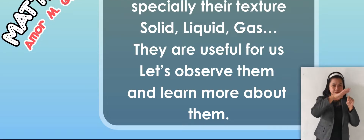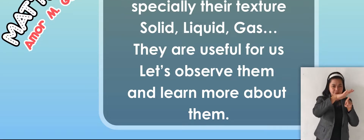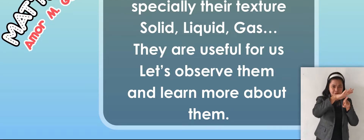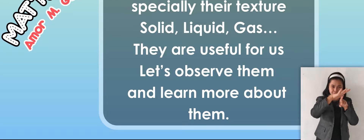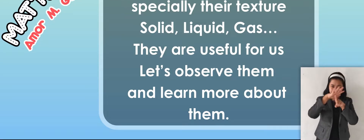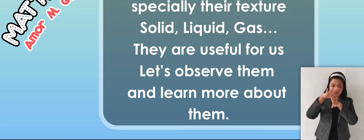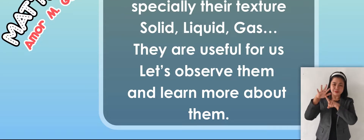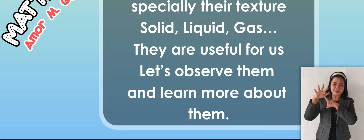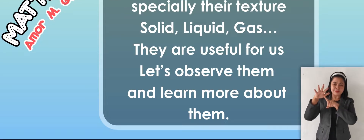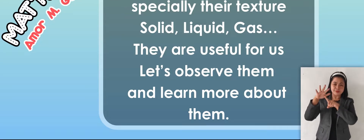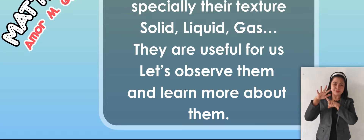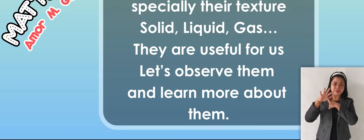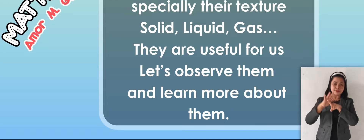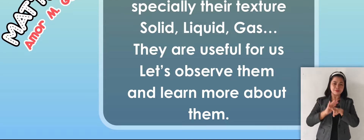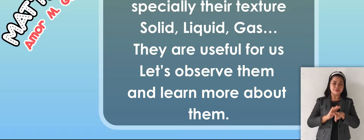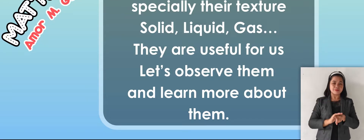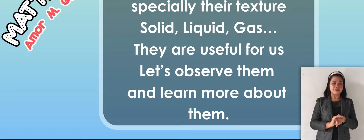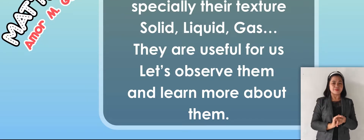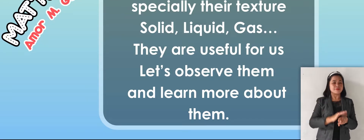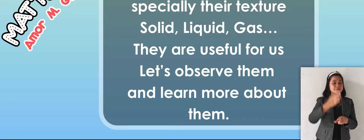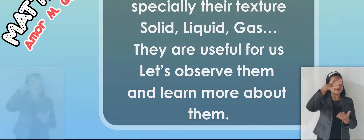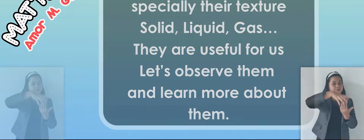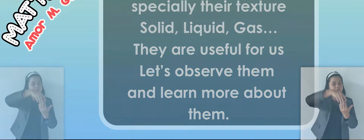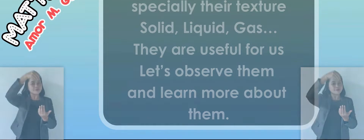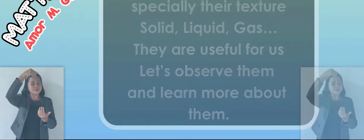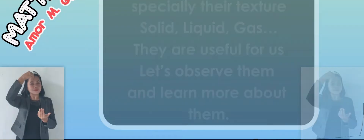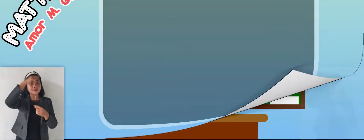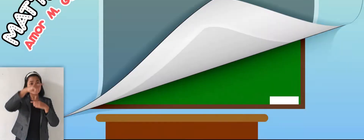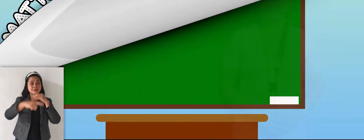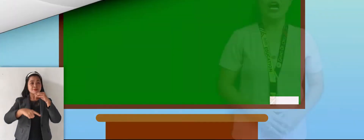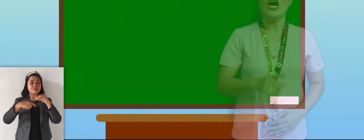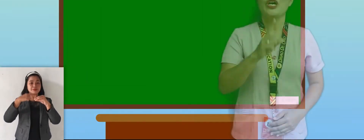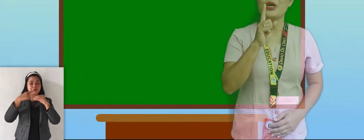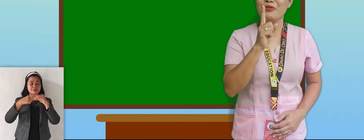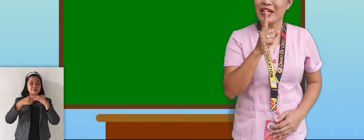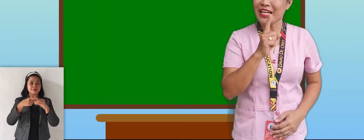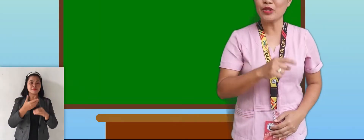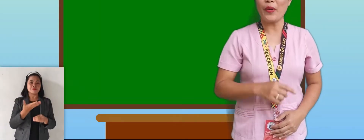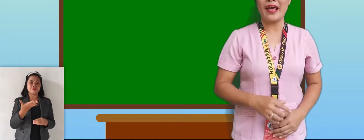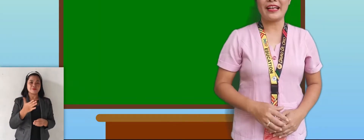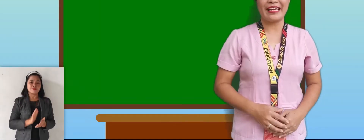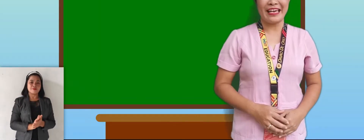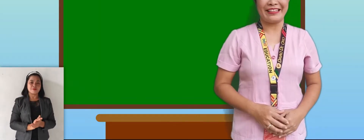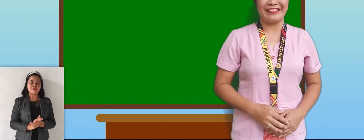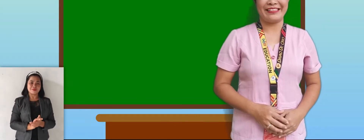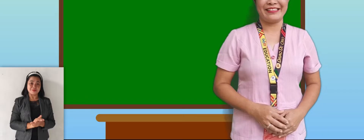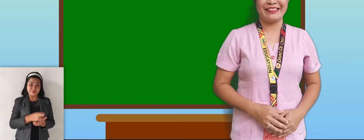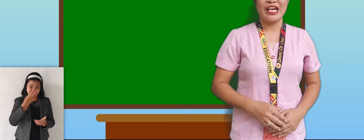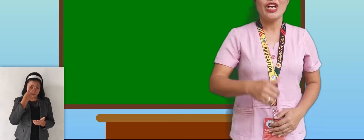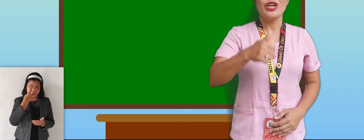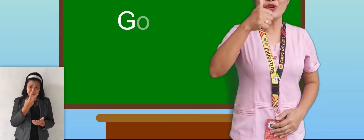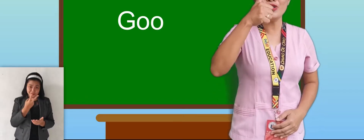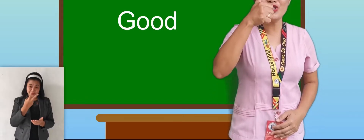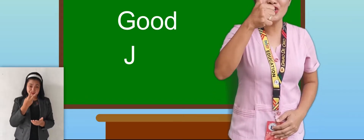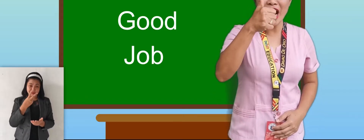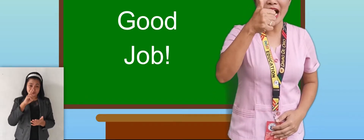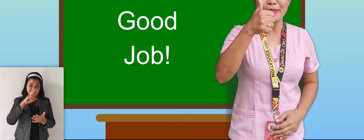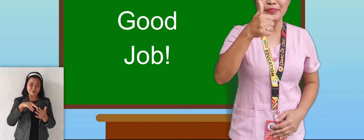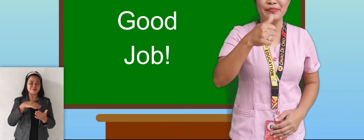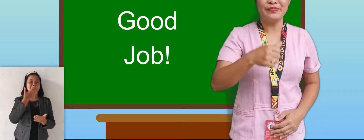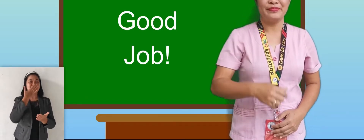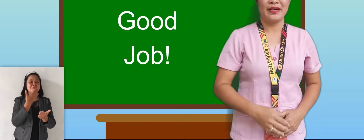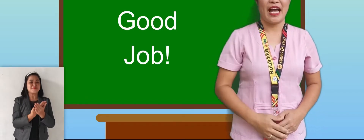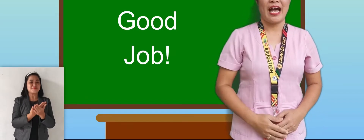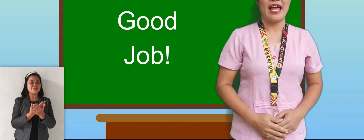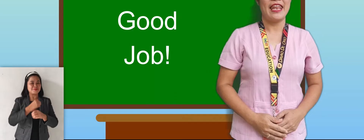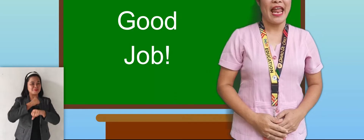them. And learn more about them. You read it well, kids. Good job!